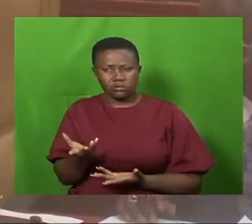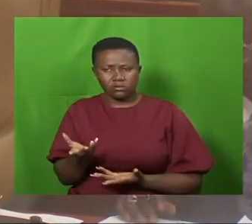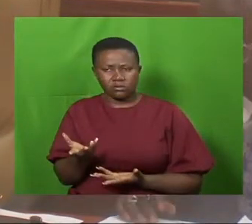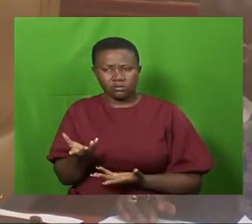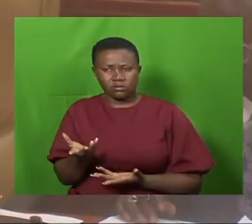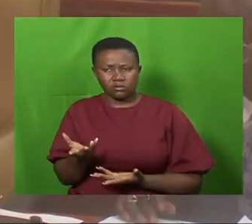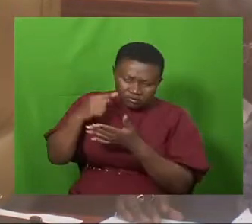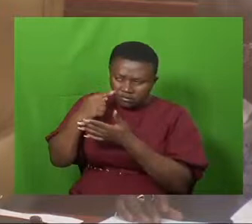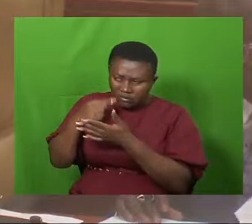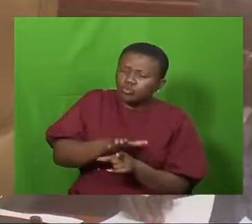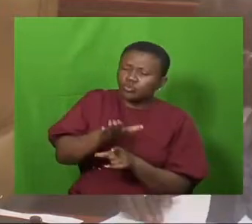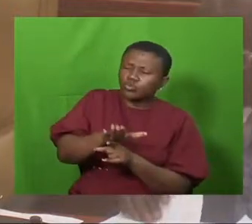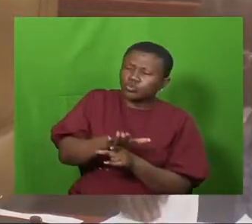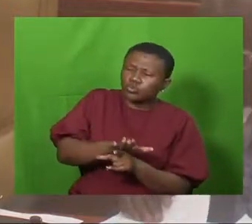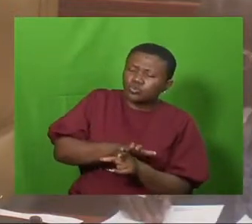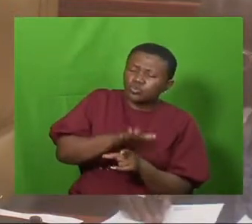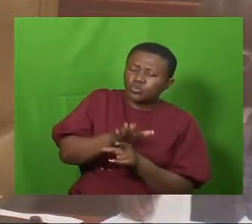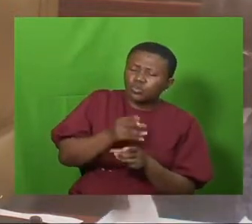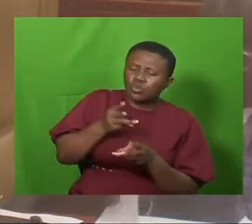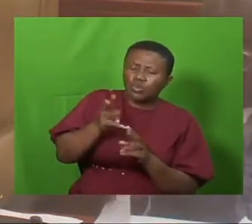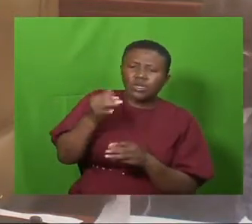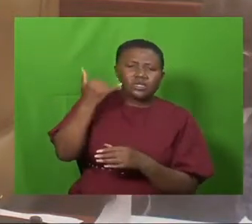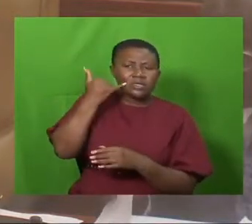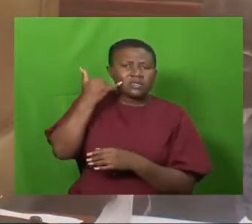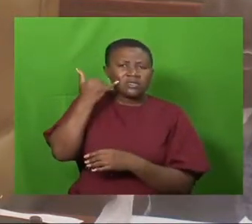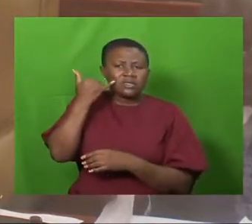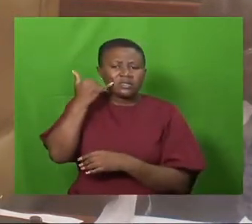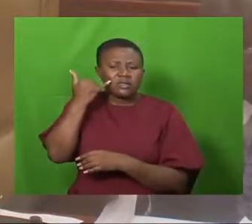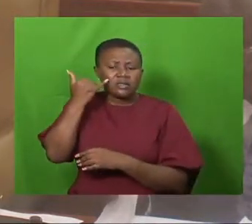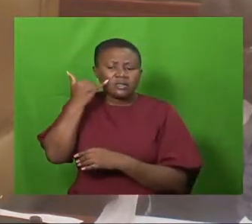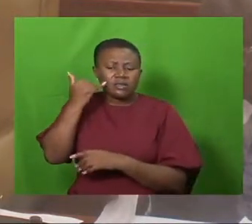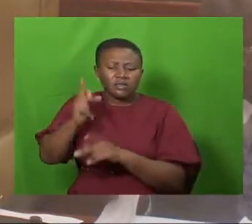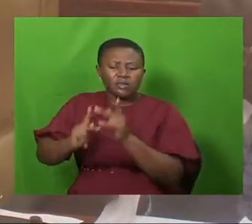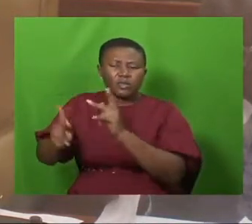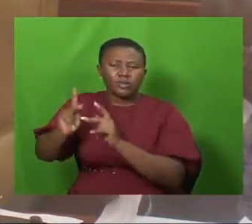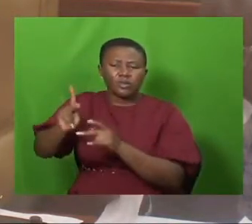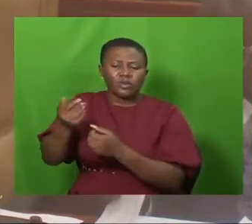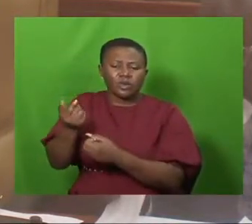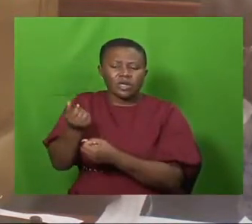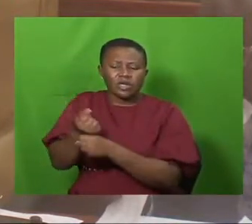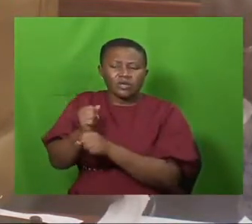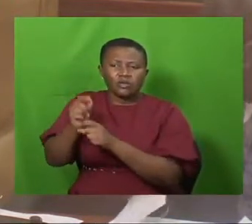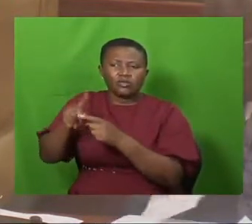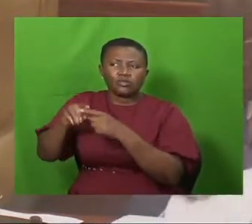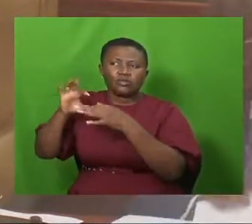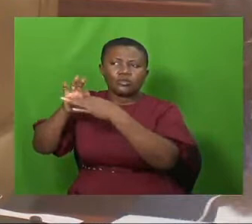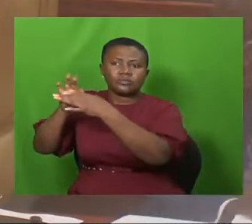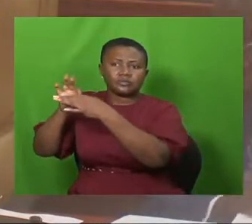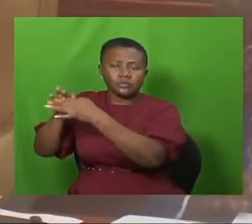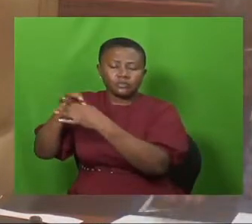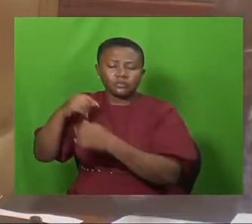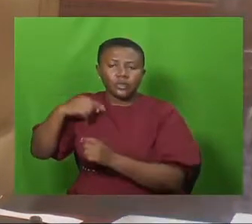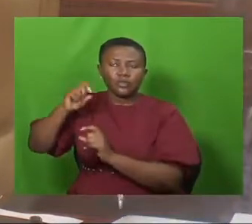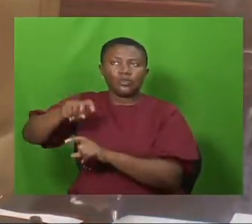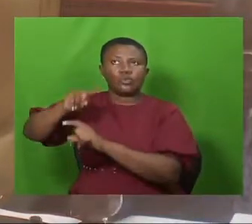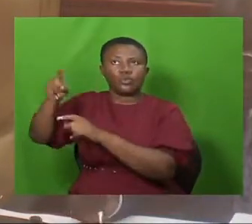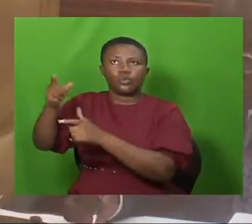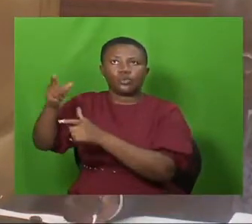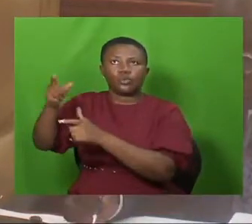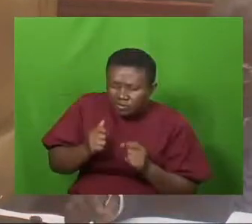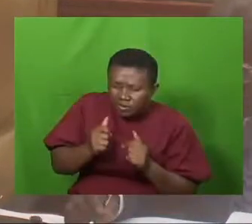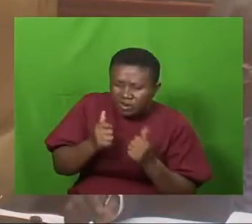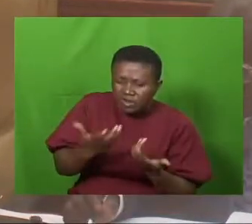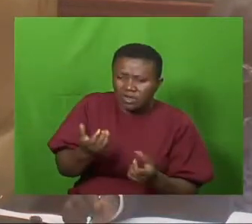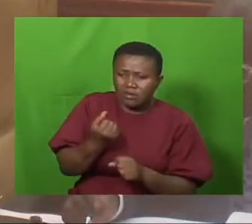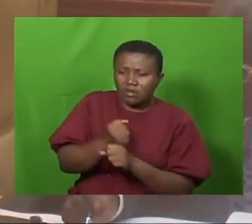of implementation of rural to go and take a loan, a facility, to expedite the rolling out